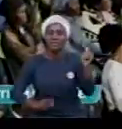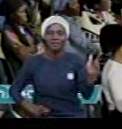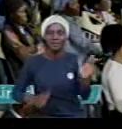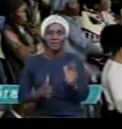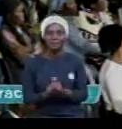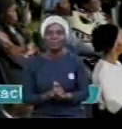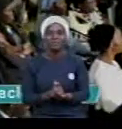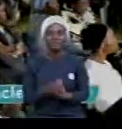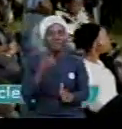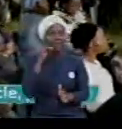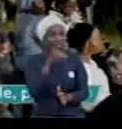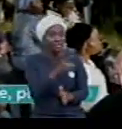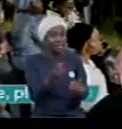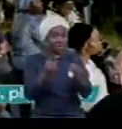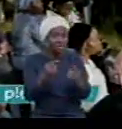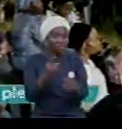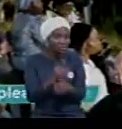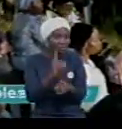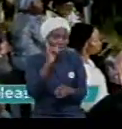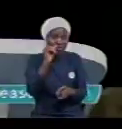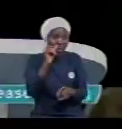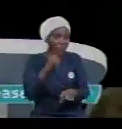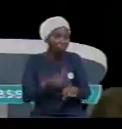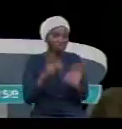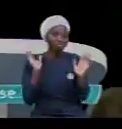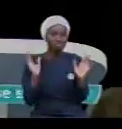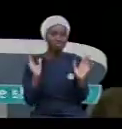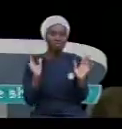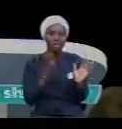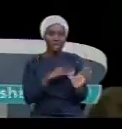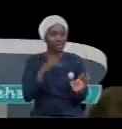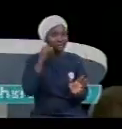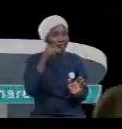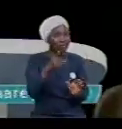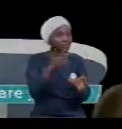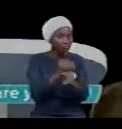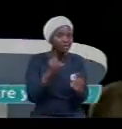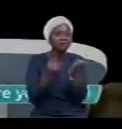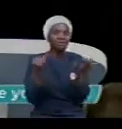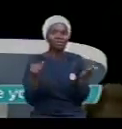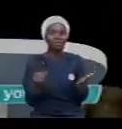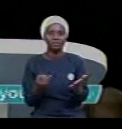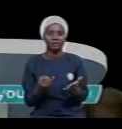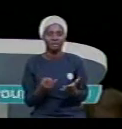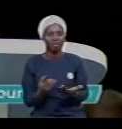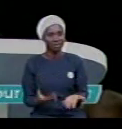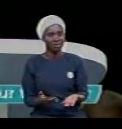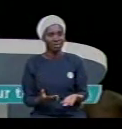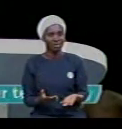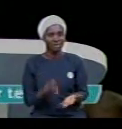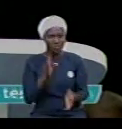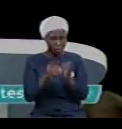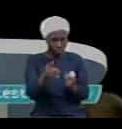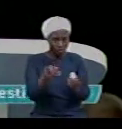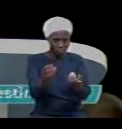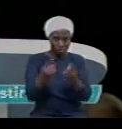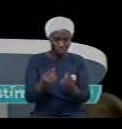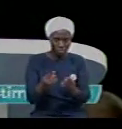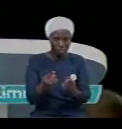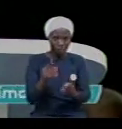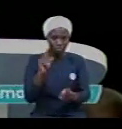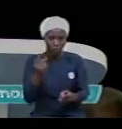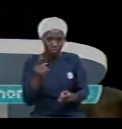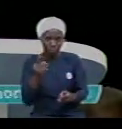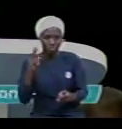came just once. And she got it. If you have come once, twice, more than that, that